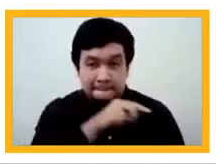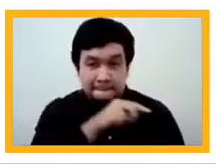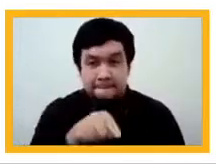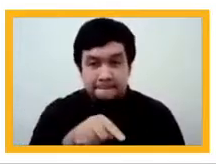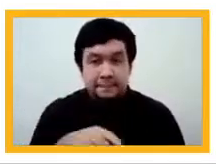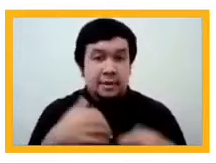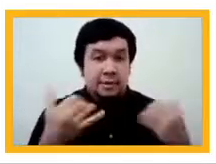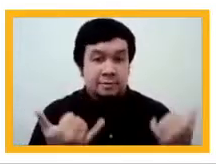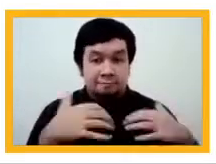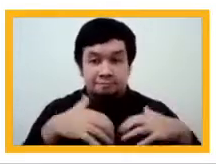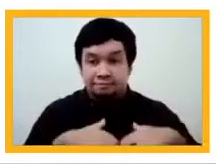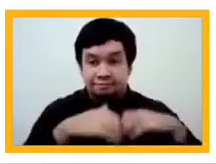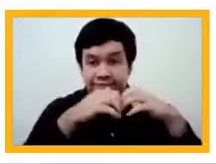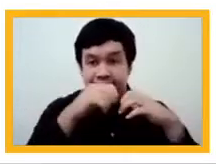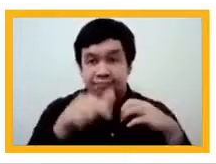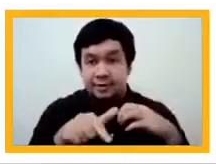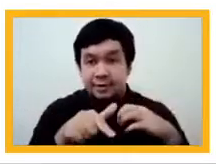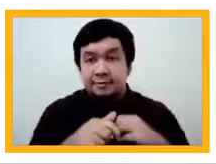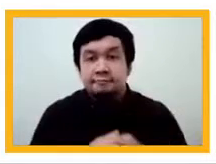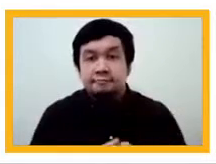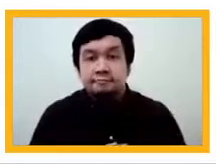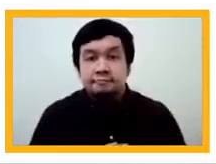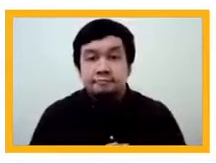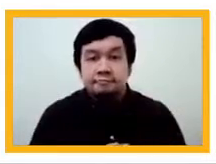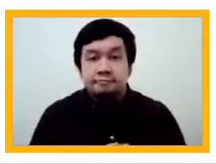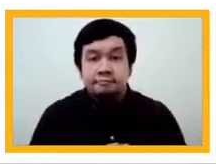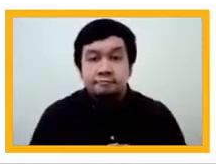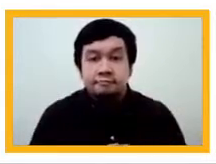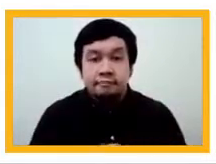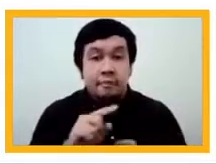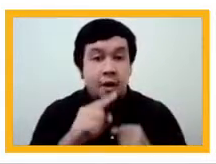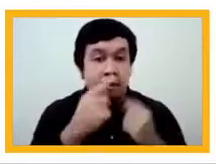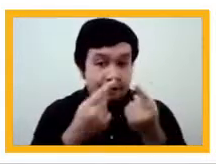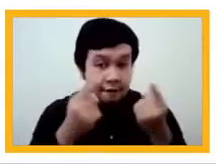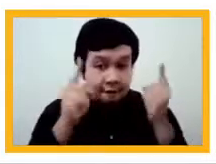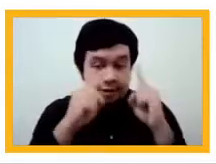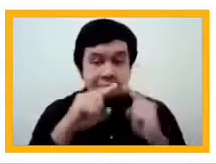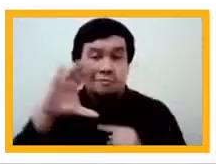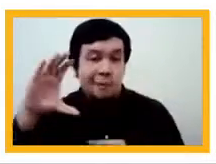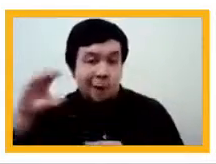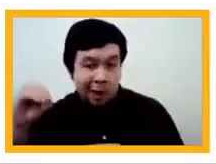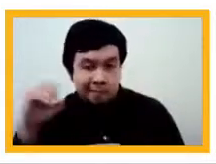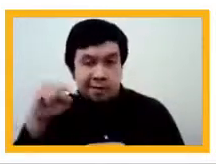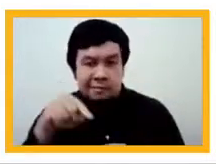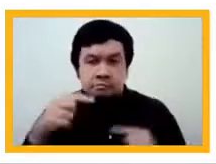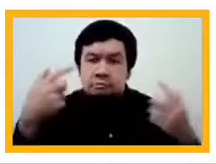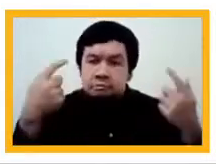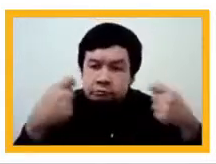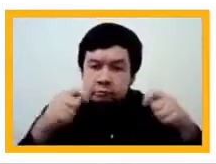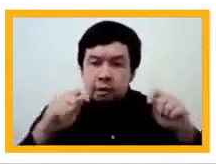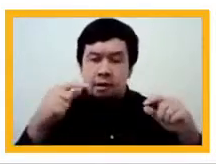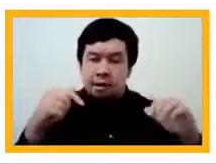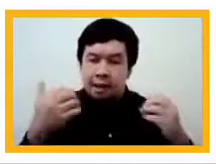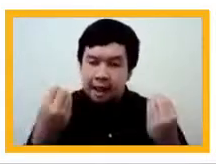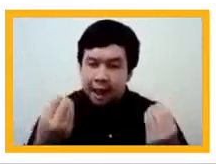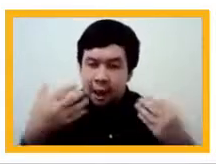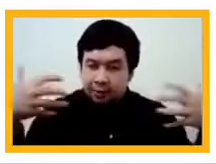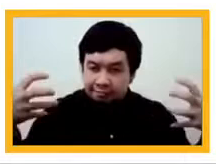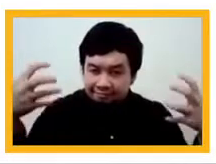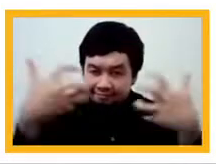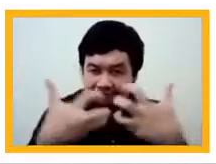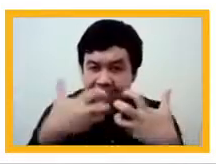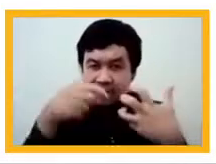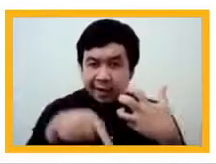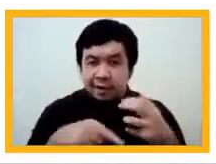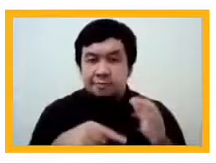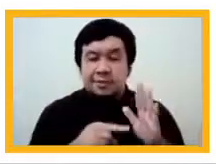mismatch between industry and universities. It's a problem we see everywhere in developed countries and in developing countries. So we are very eager